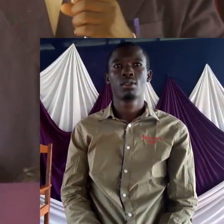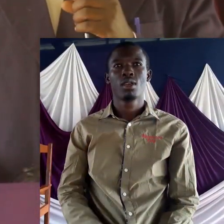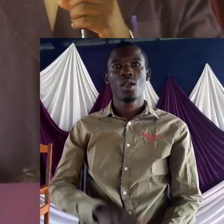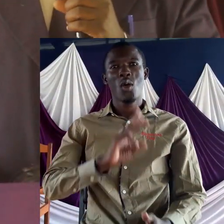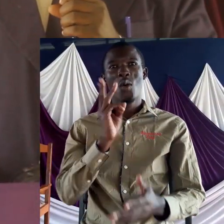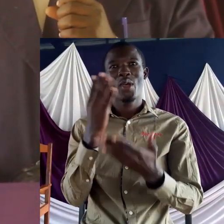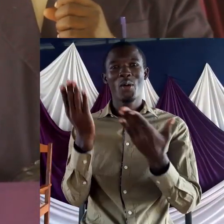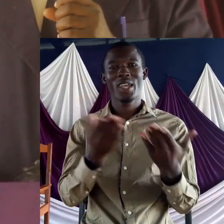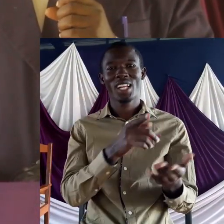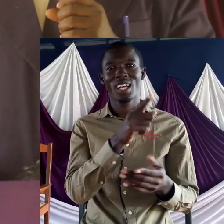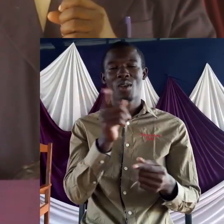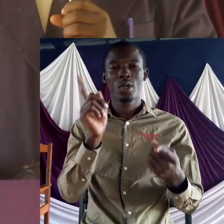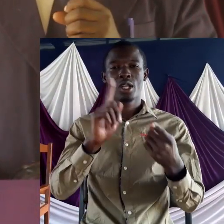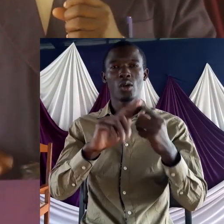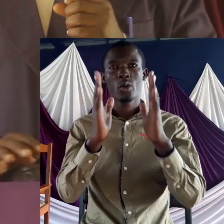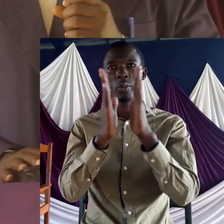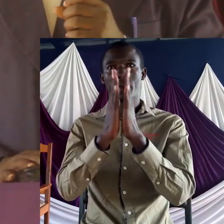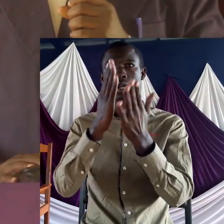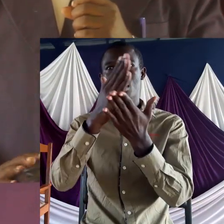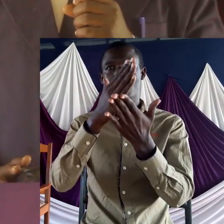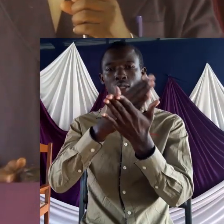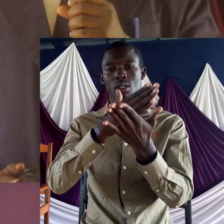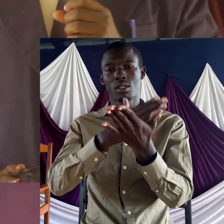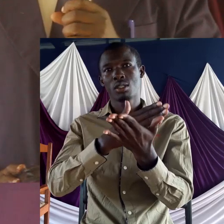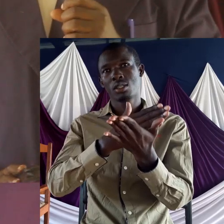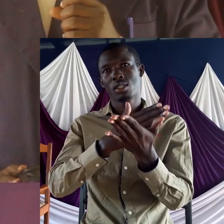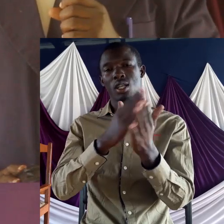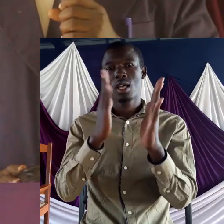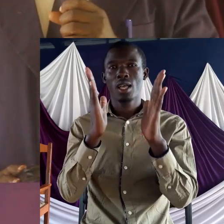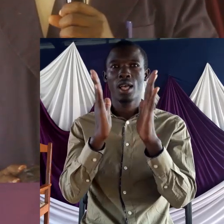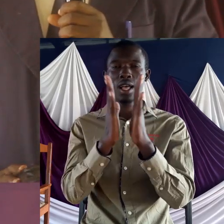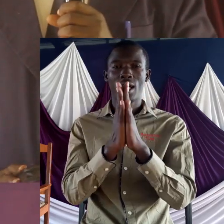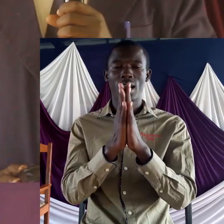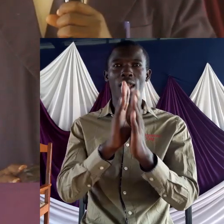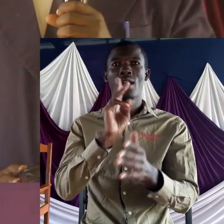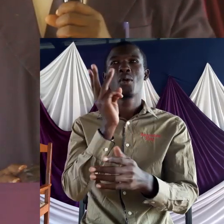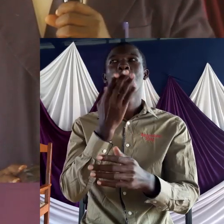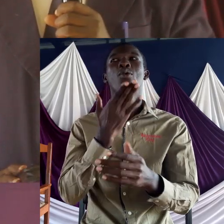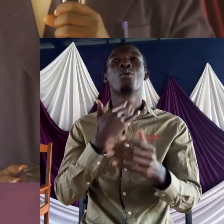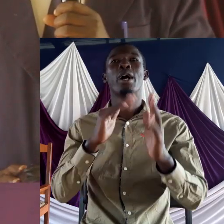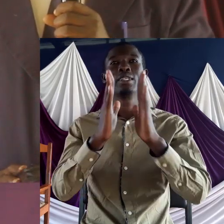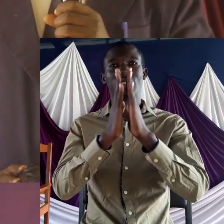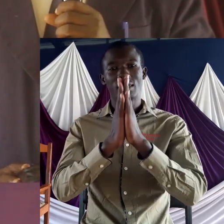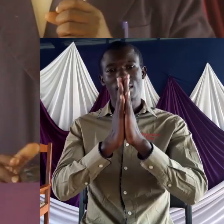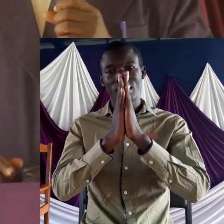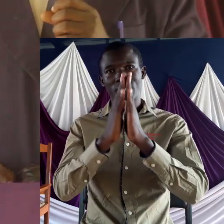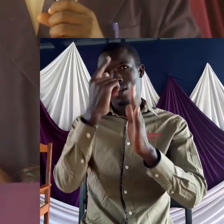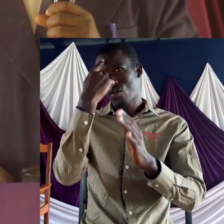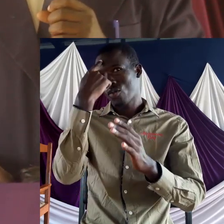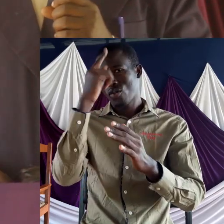welcome you to the prayer session, and we want to pray